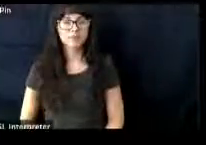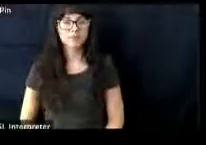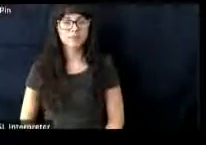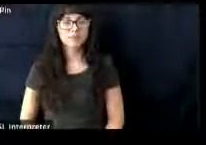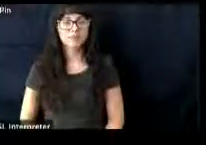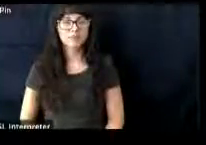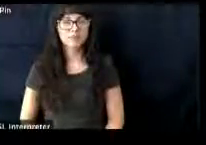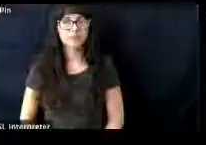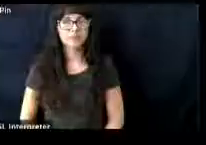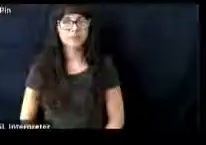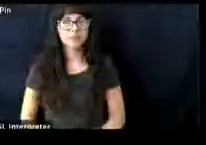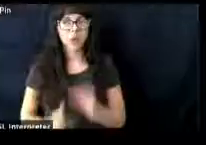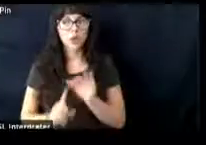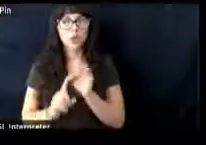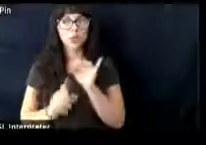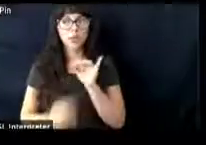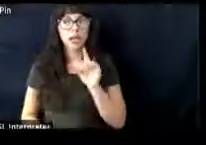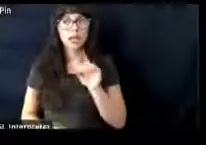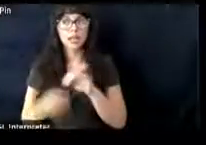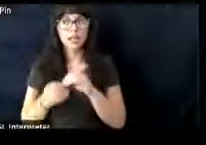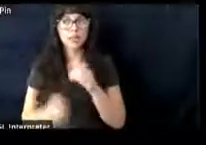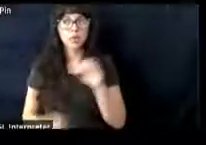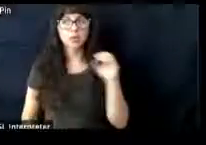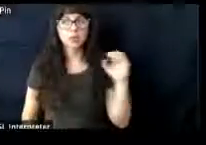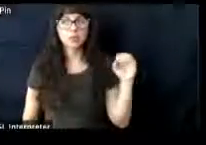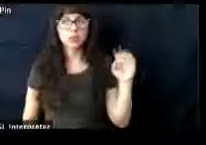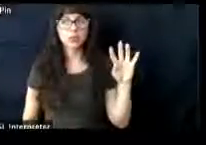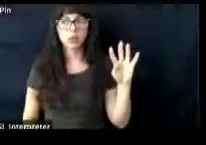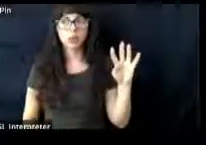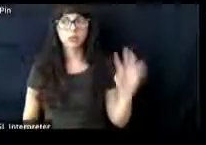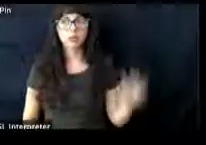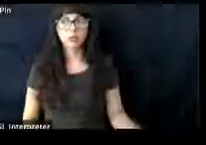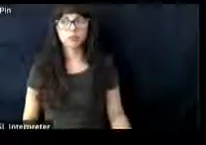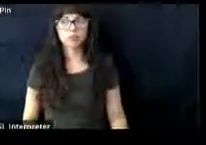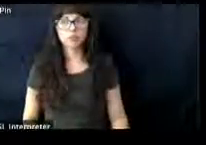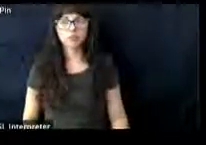Unique ID number 004.